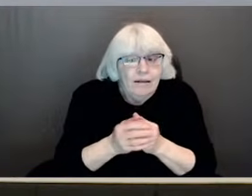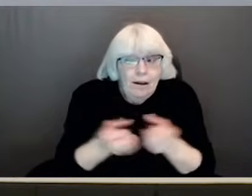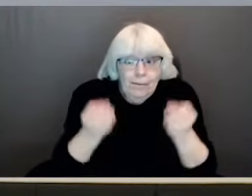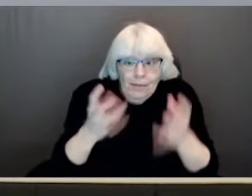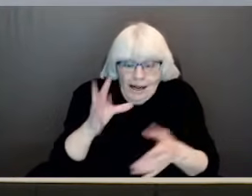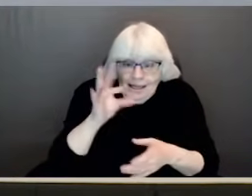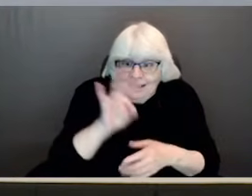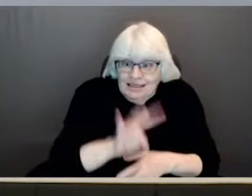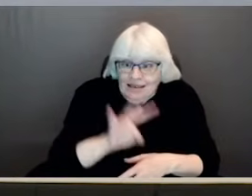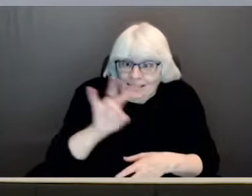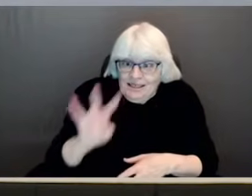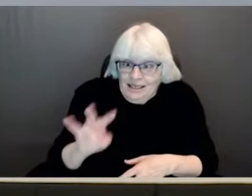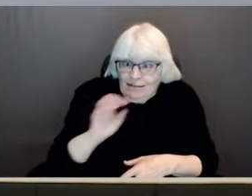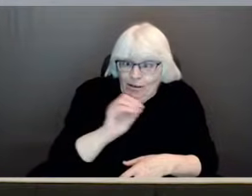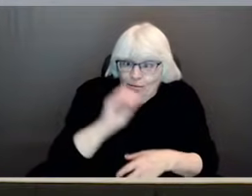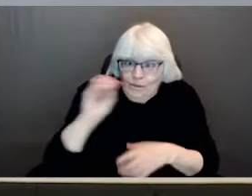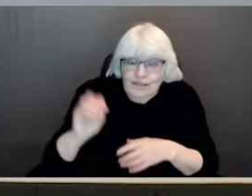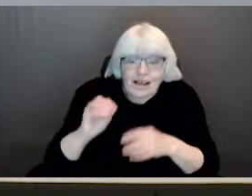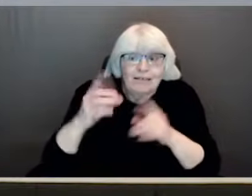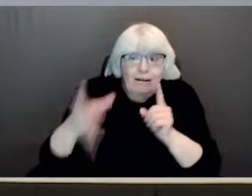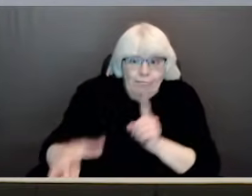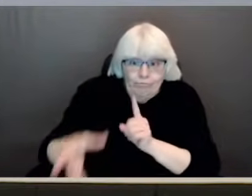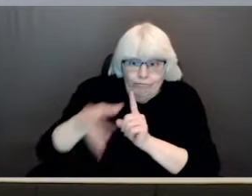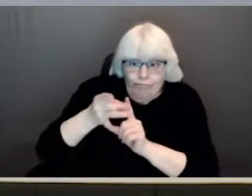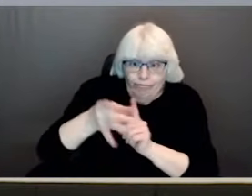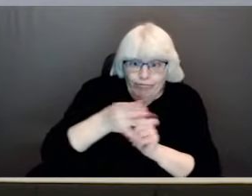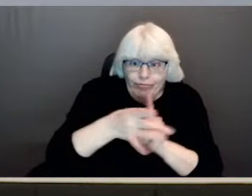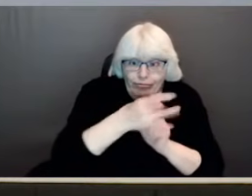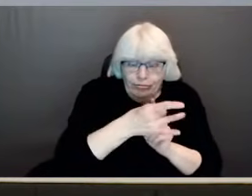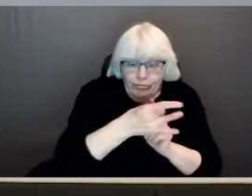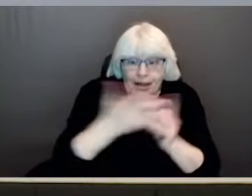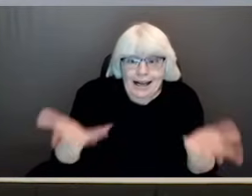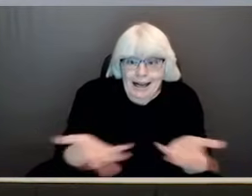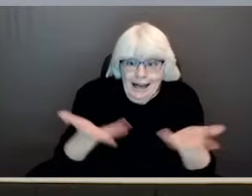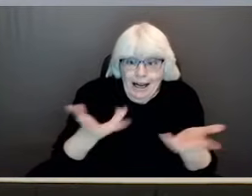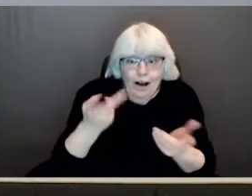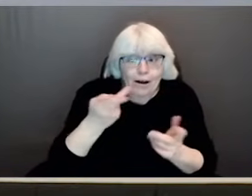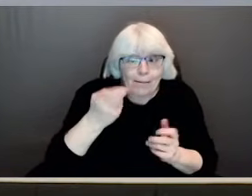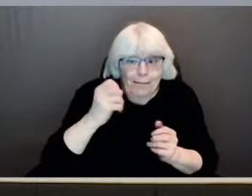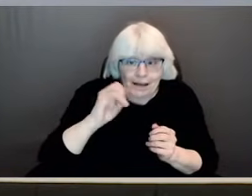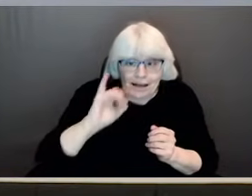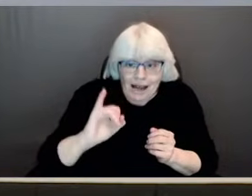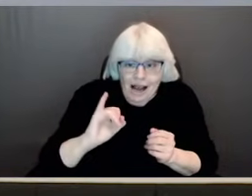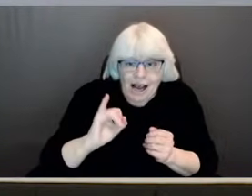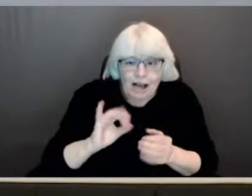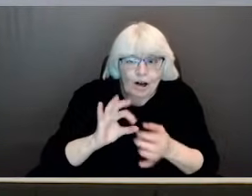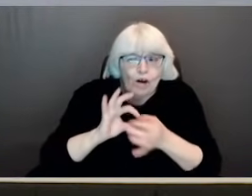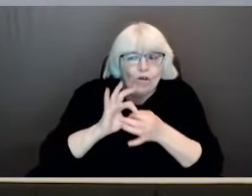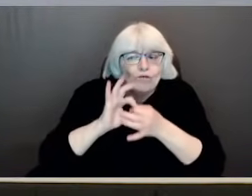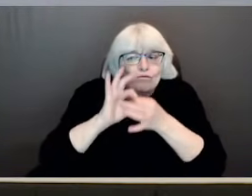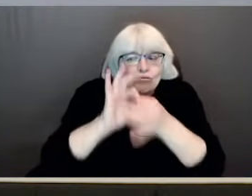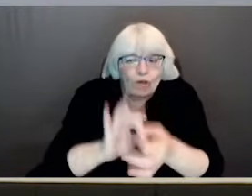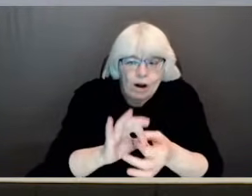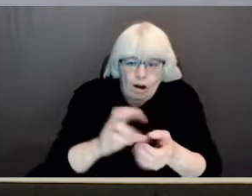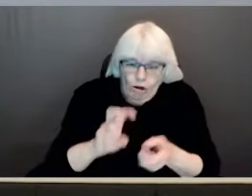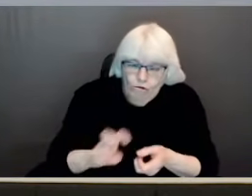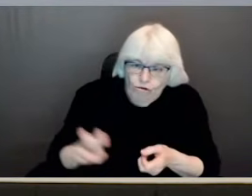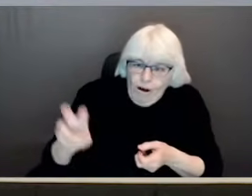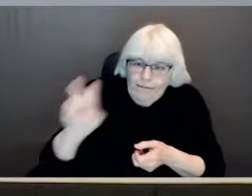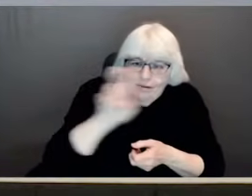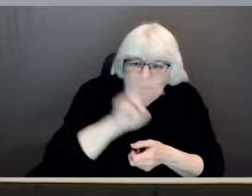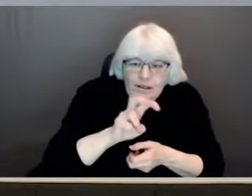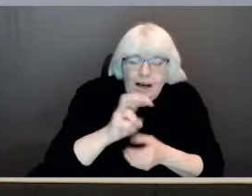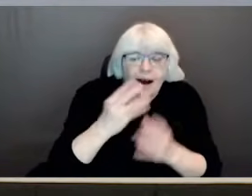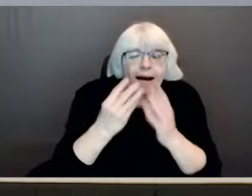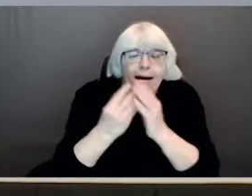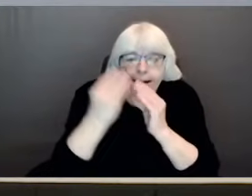we have been able to link the case to travel outside the province. Thanks in part to our border